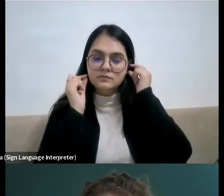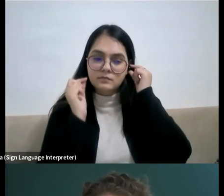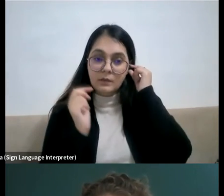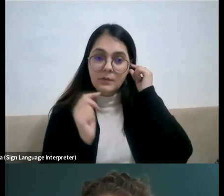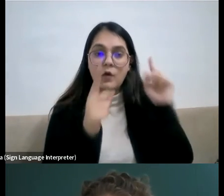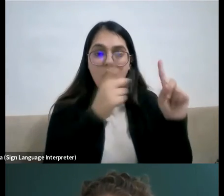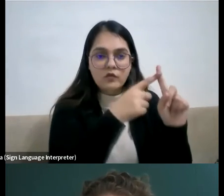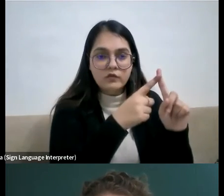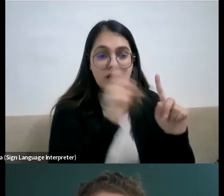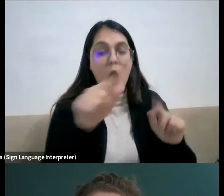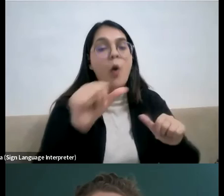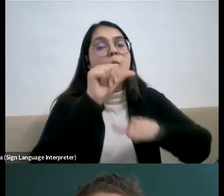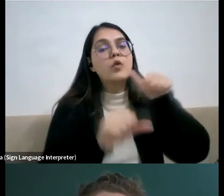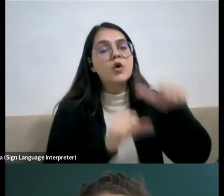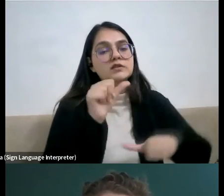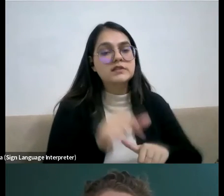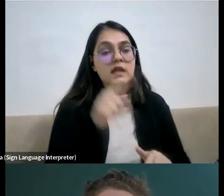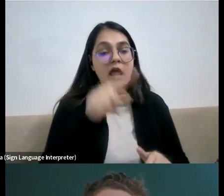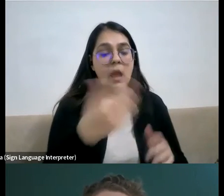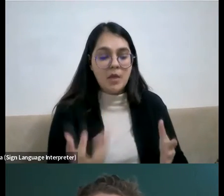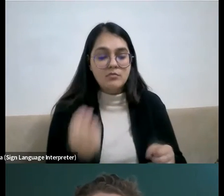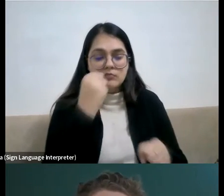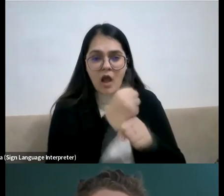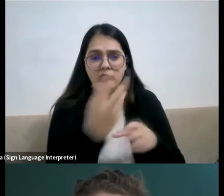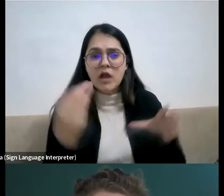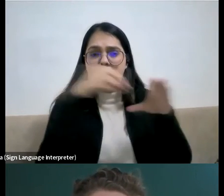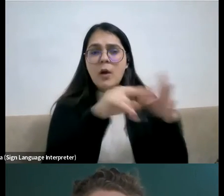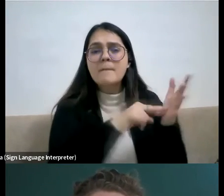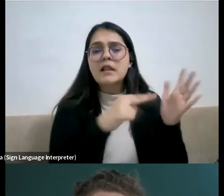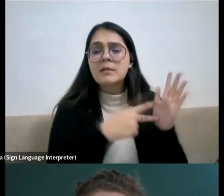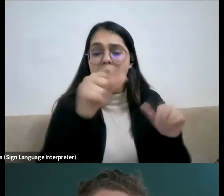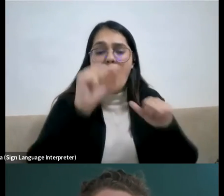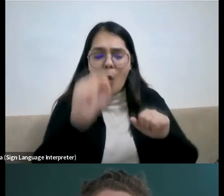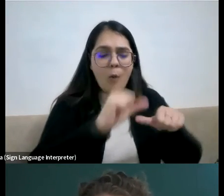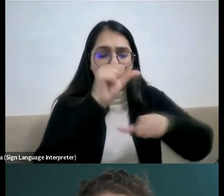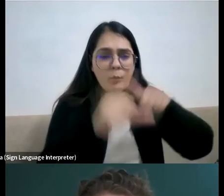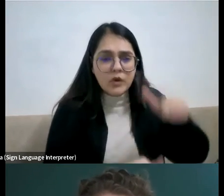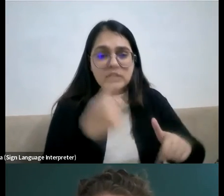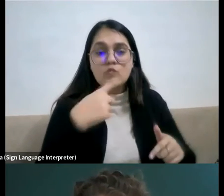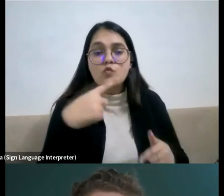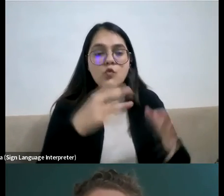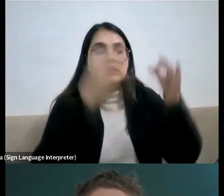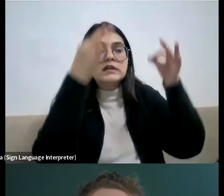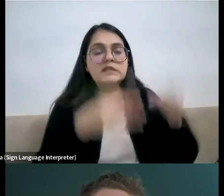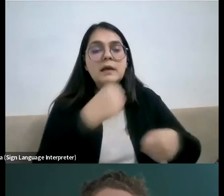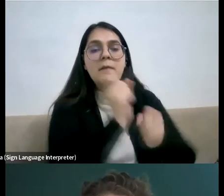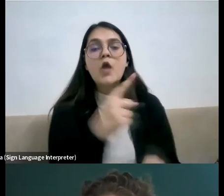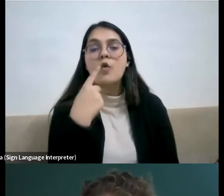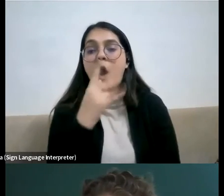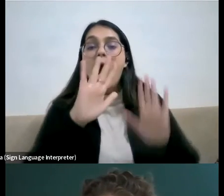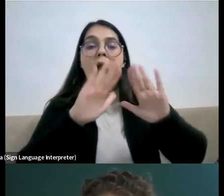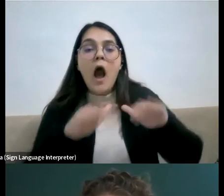first is about process. It's what does inclusive governance mean for the process of decision making? How are decisions made?